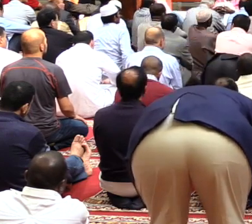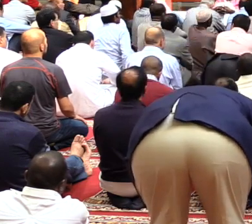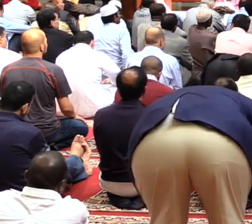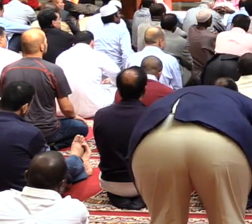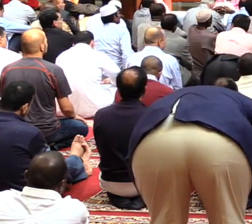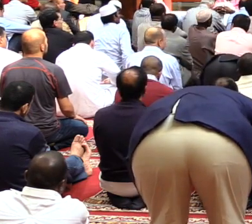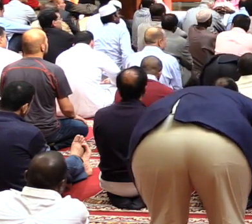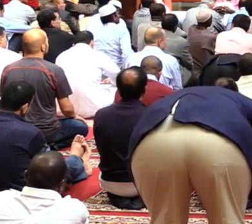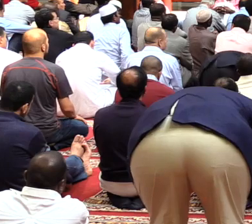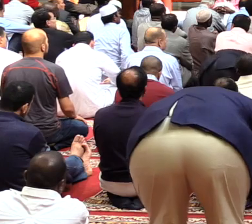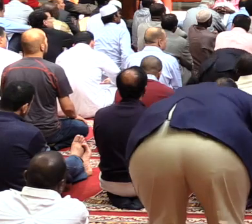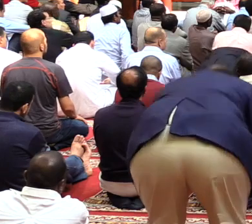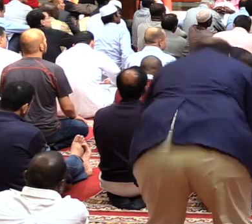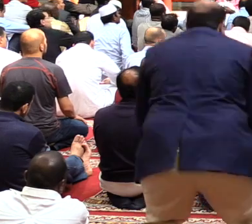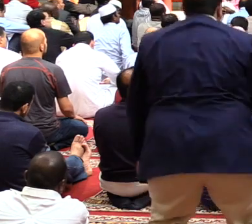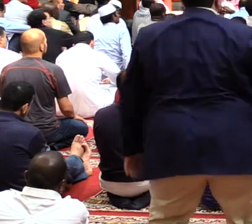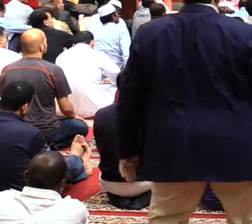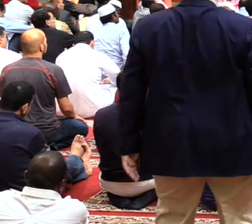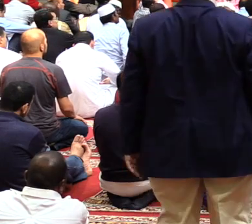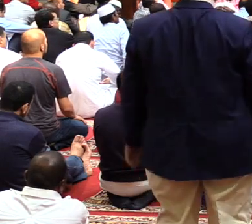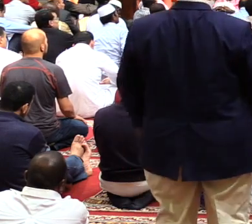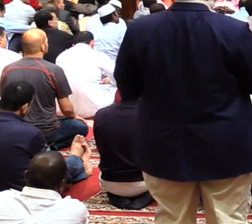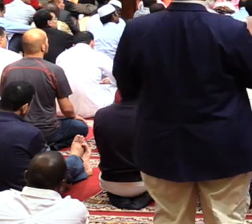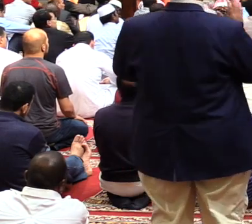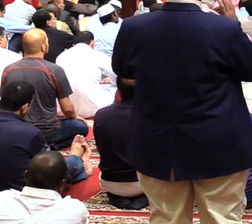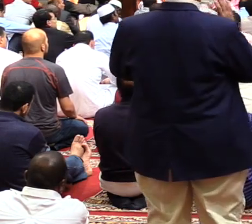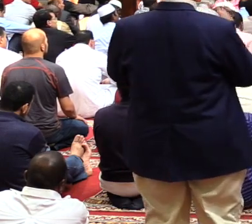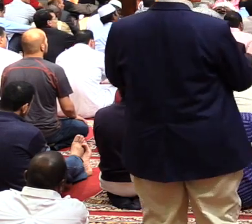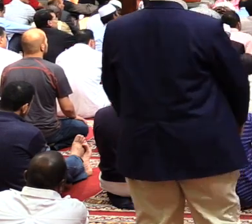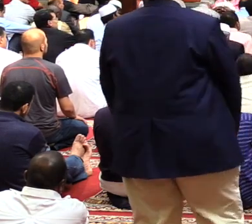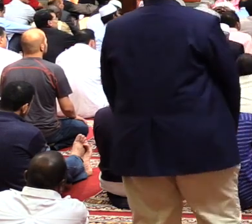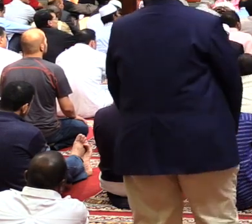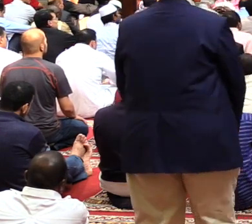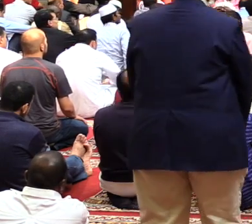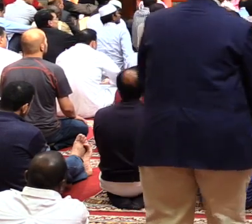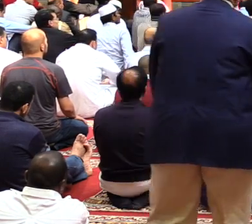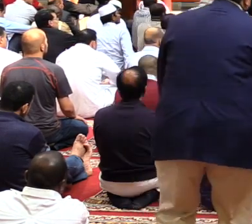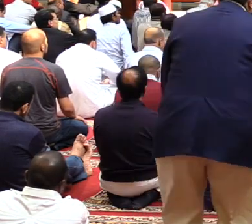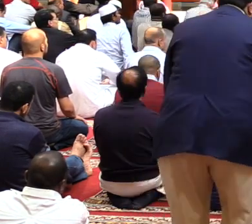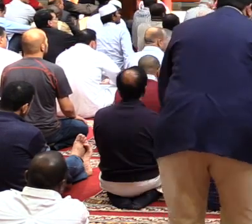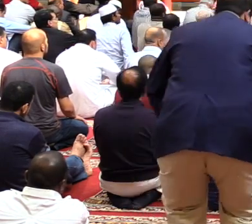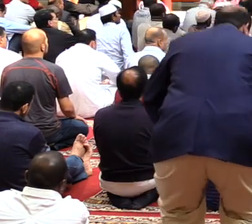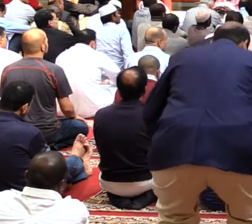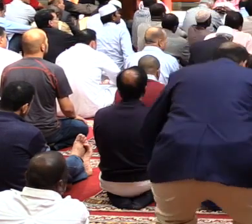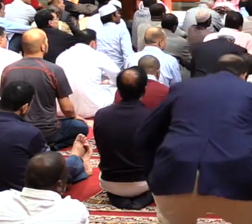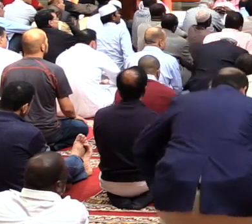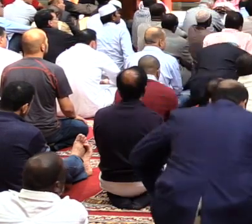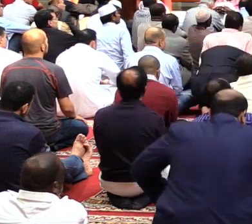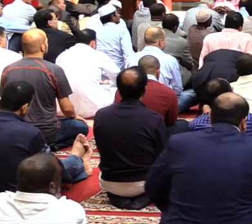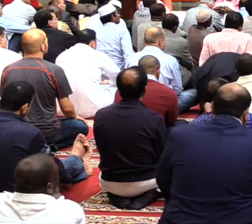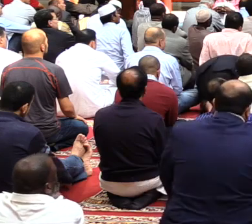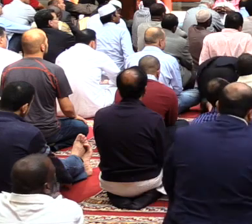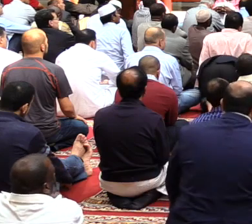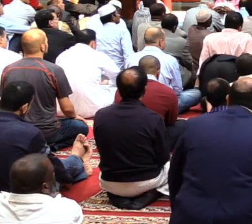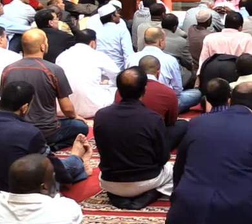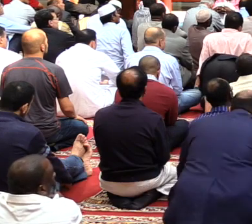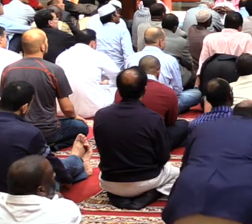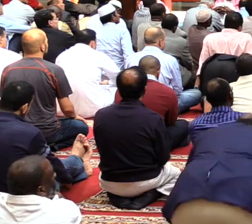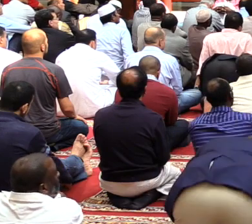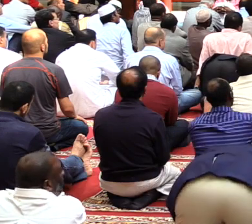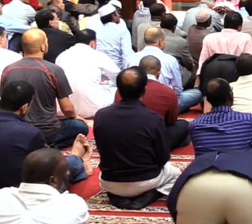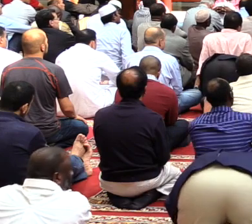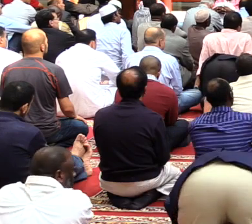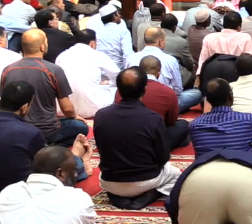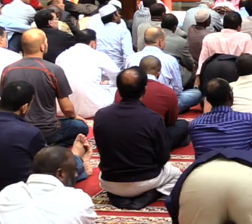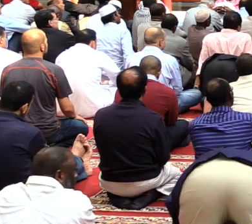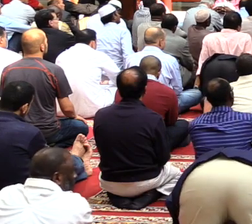this? We're actually talking about this topic because our reality reflects